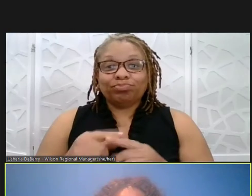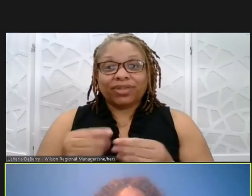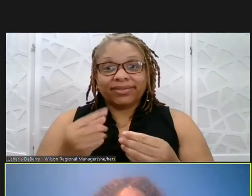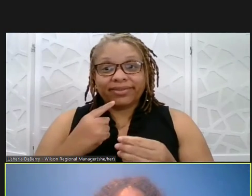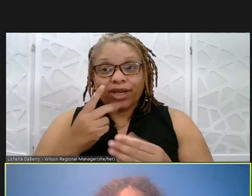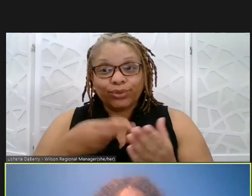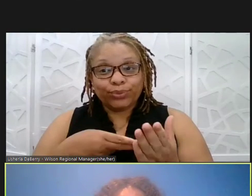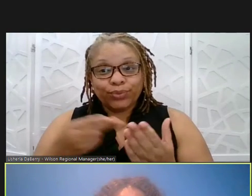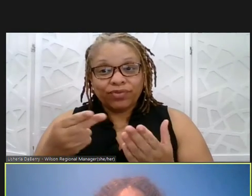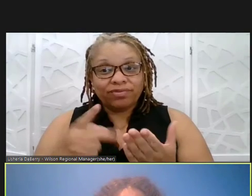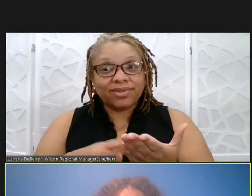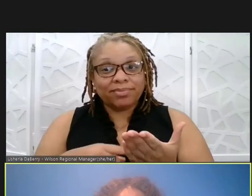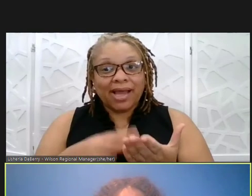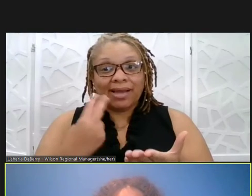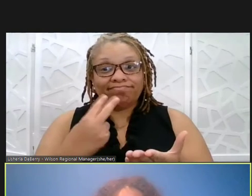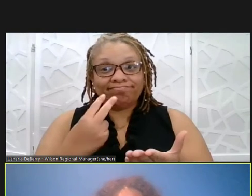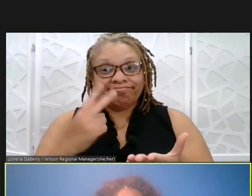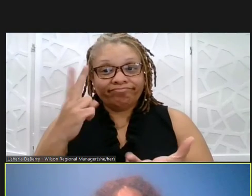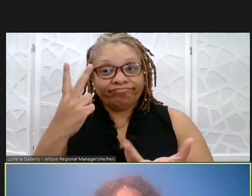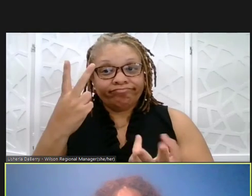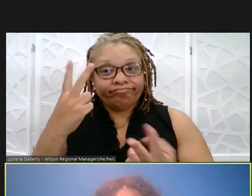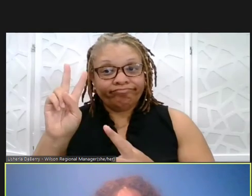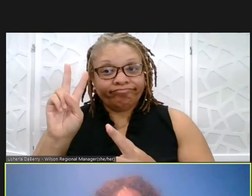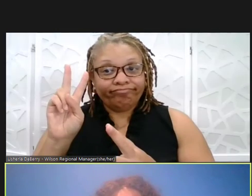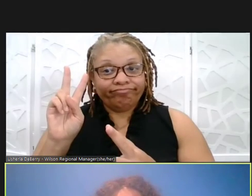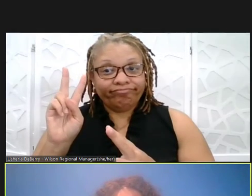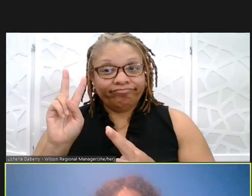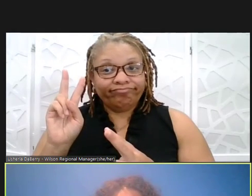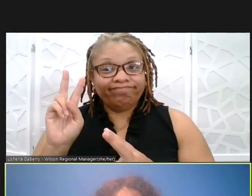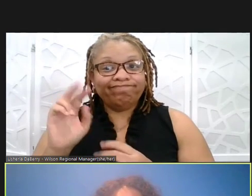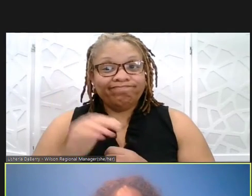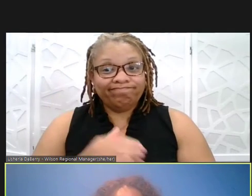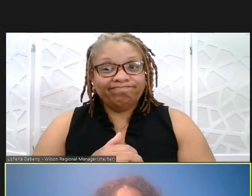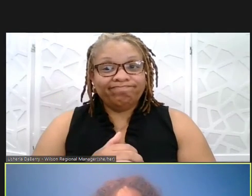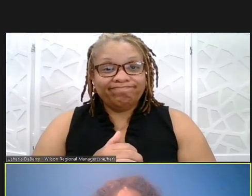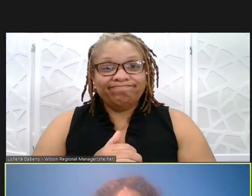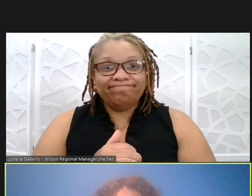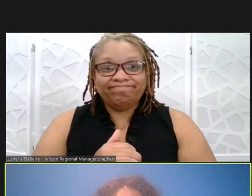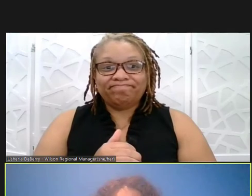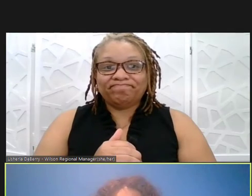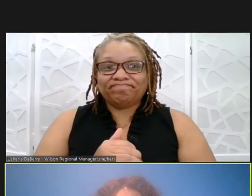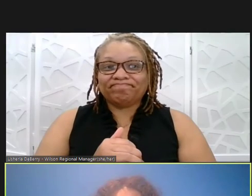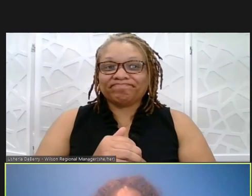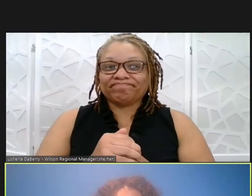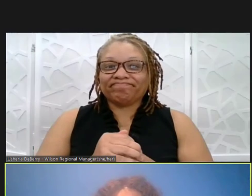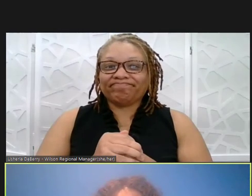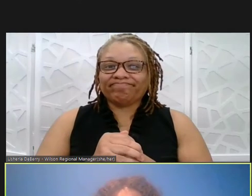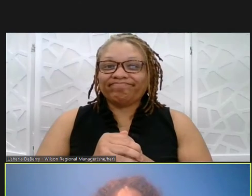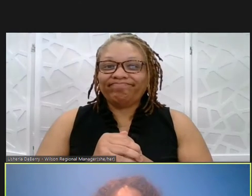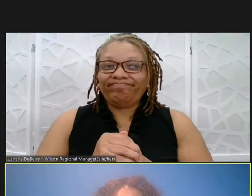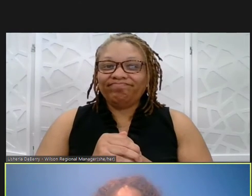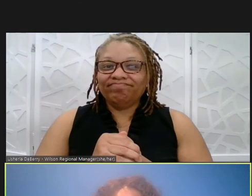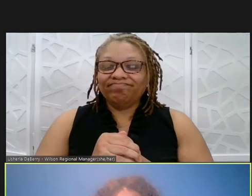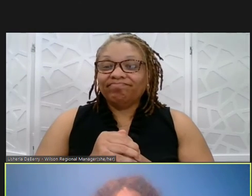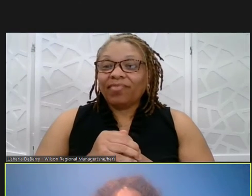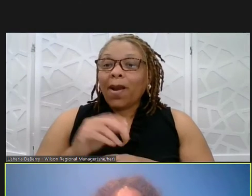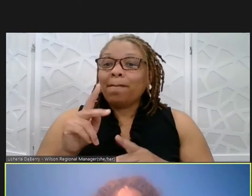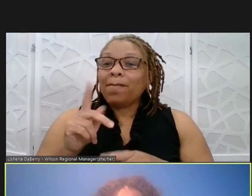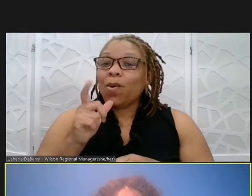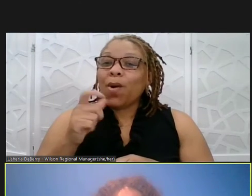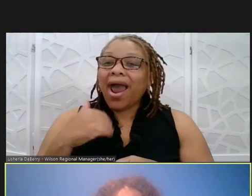Oh, they lip read very well. But to be honest with you, there's a lot of misconceptions when you're reading. A lot